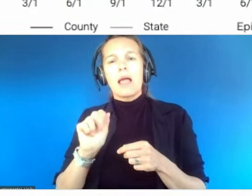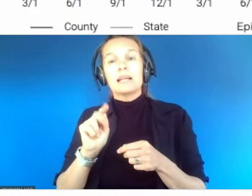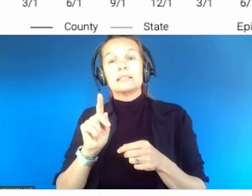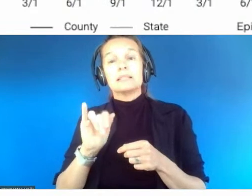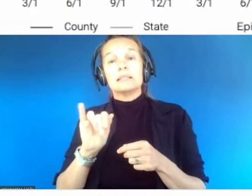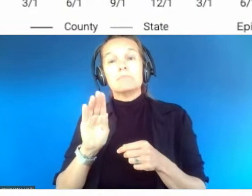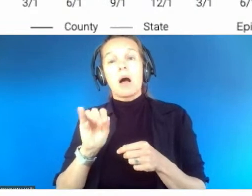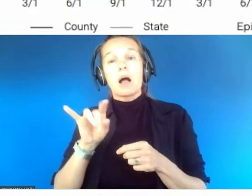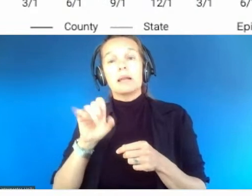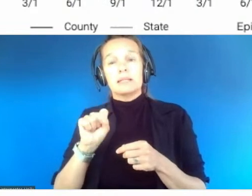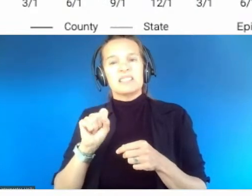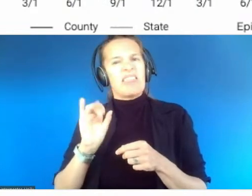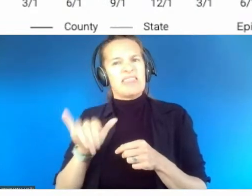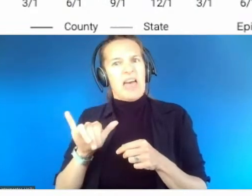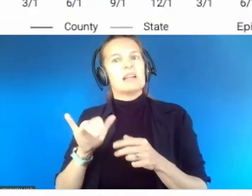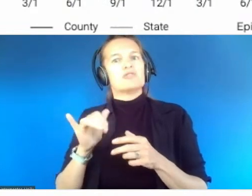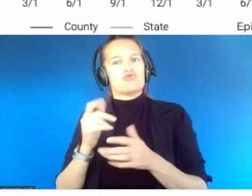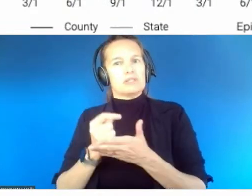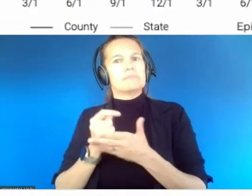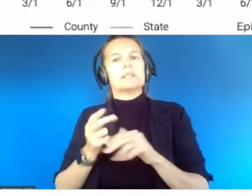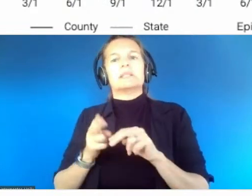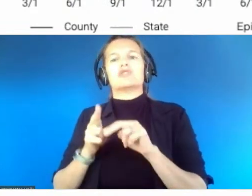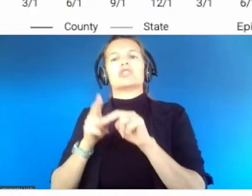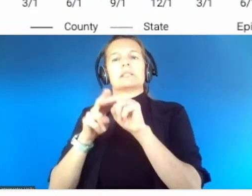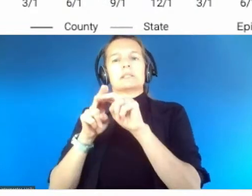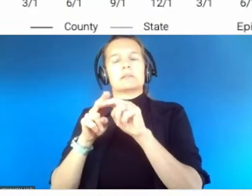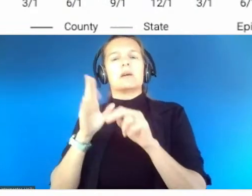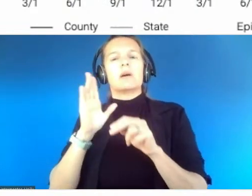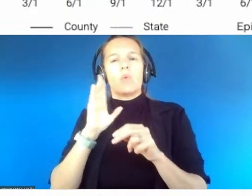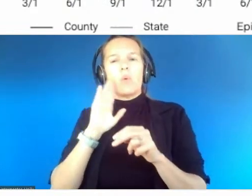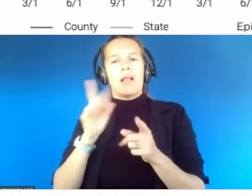being scheduled at Adventist Health Mendocino